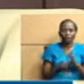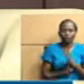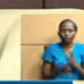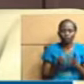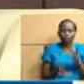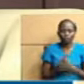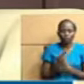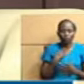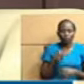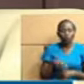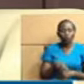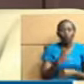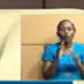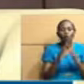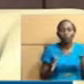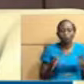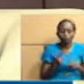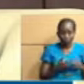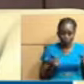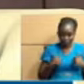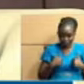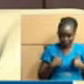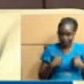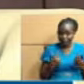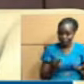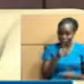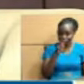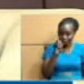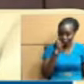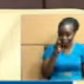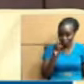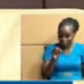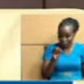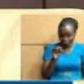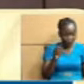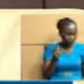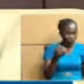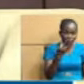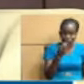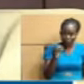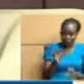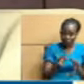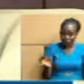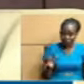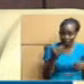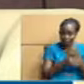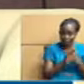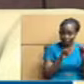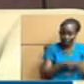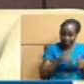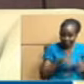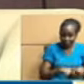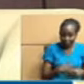to walk home. So if you come from where I come from in Toro, walking 300 kilometers to be near your garden, because those